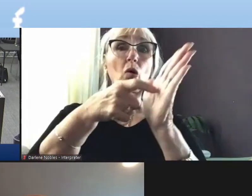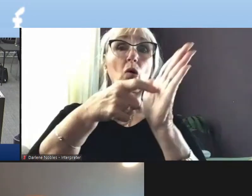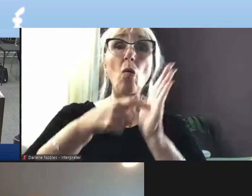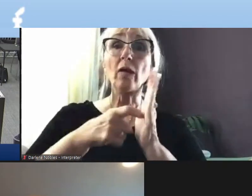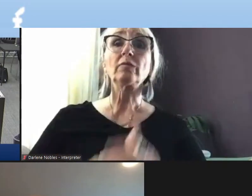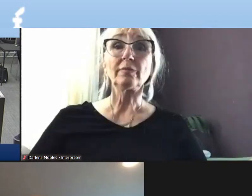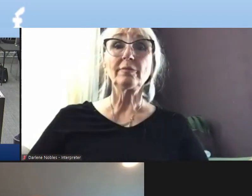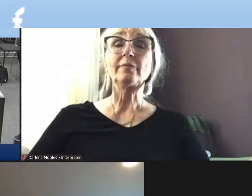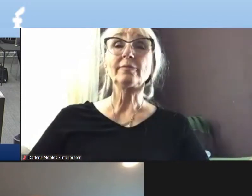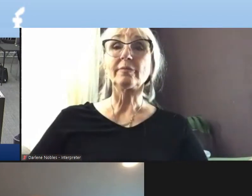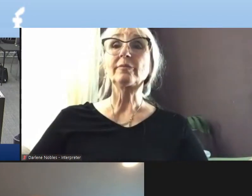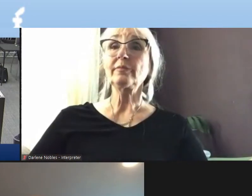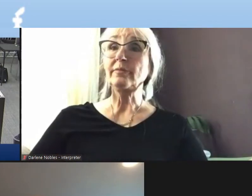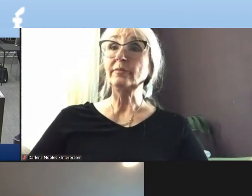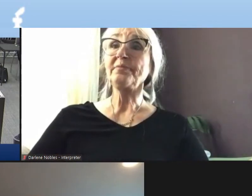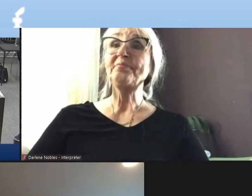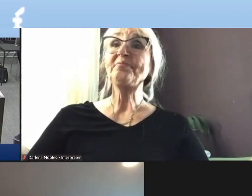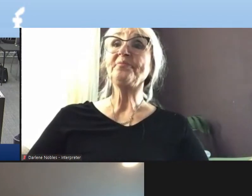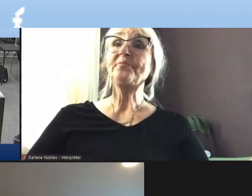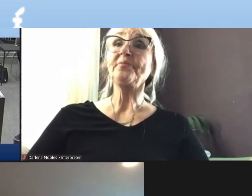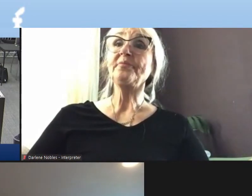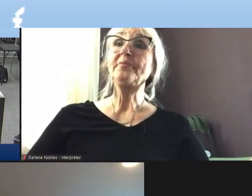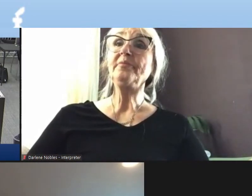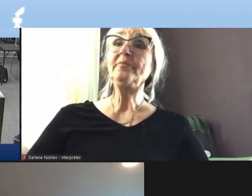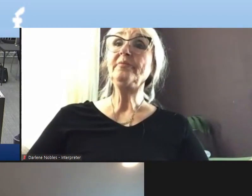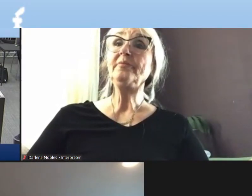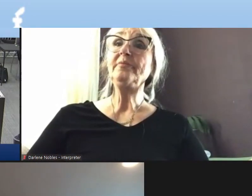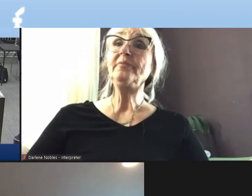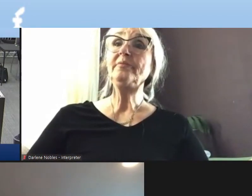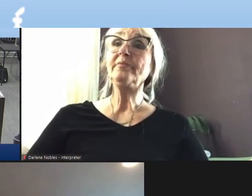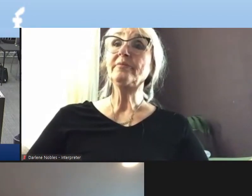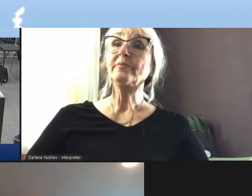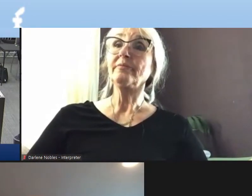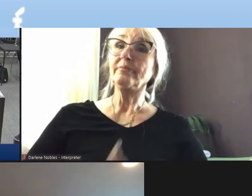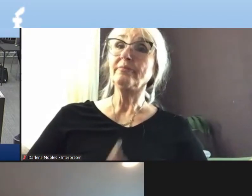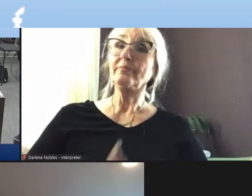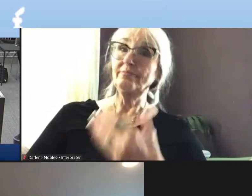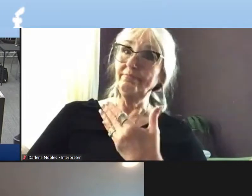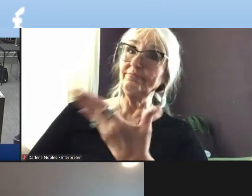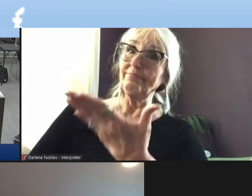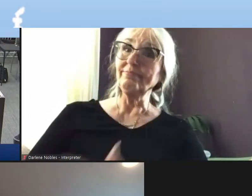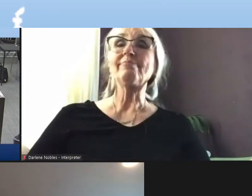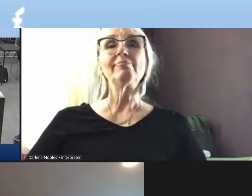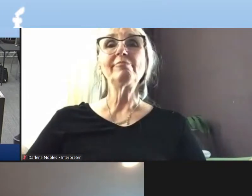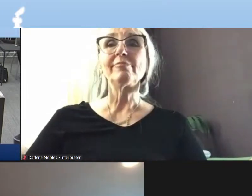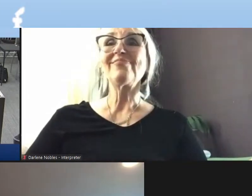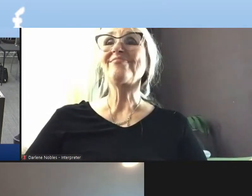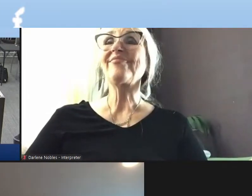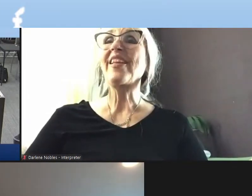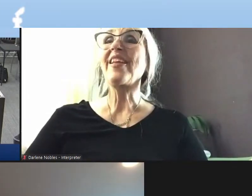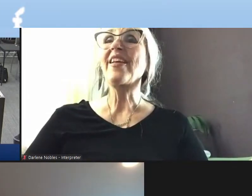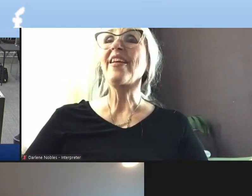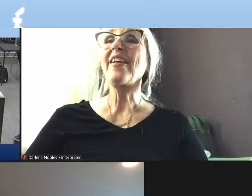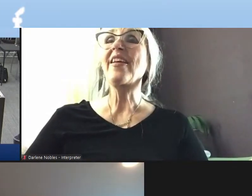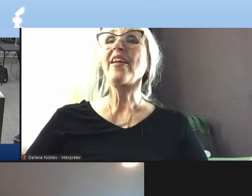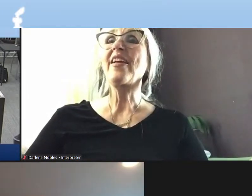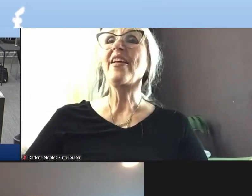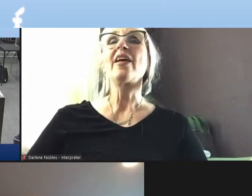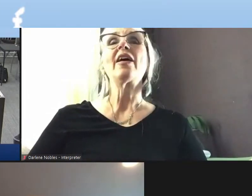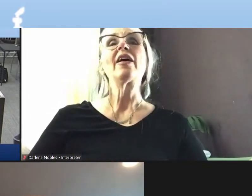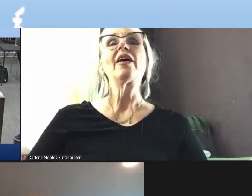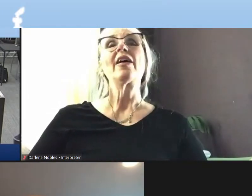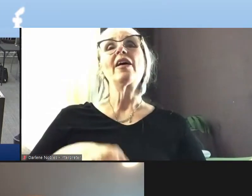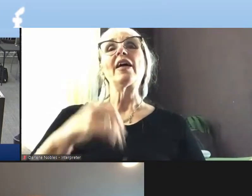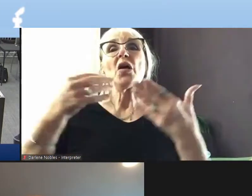you. All right, may proceed. So, thank you, everyone. We just wanted to give a quick update on our Veterans